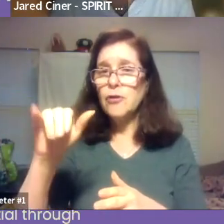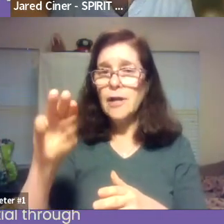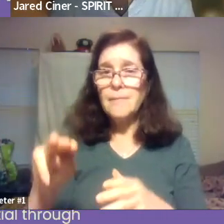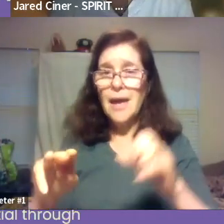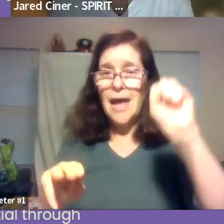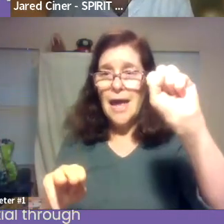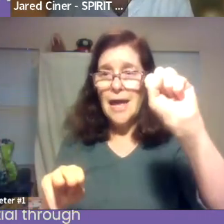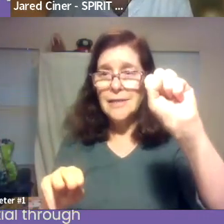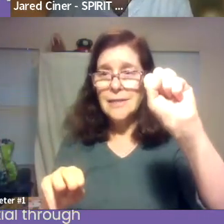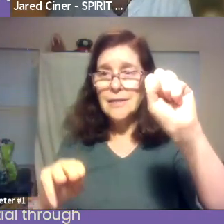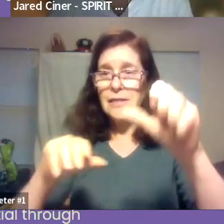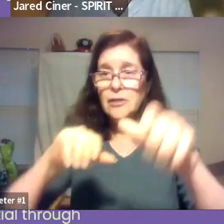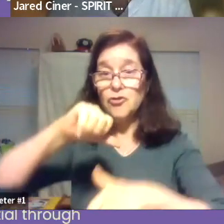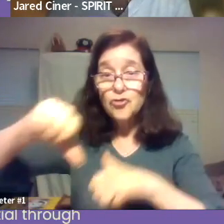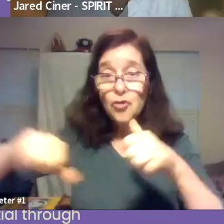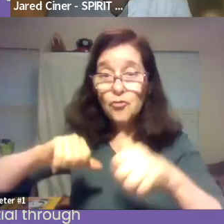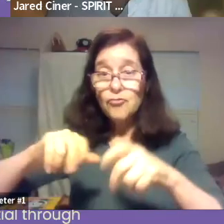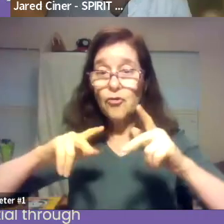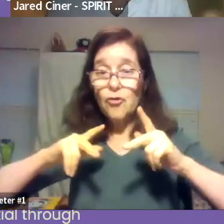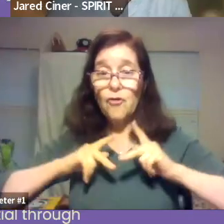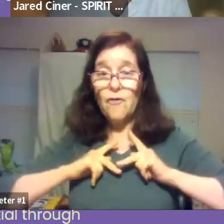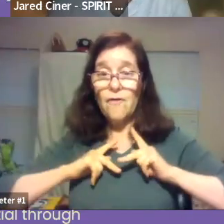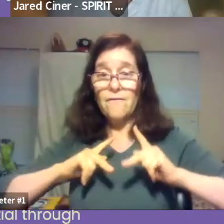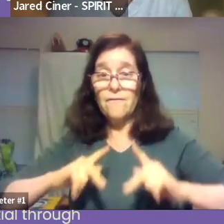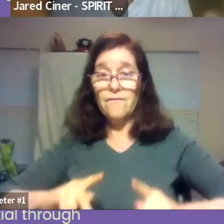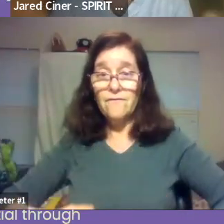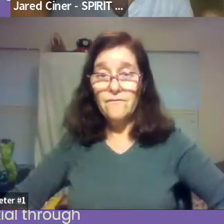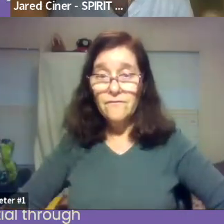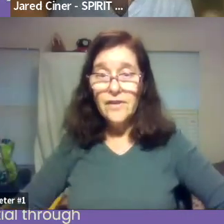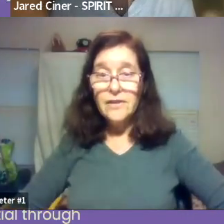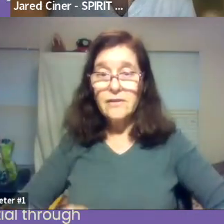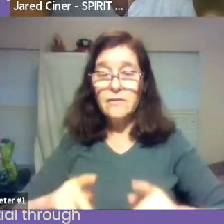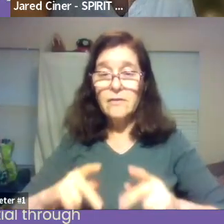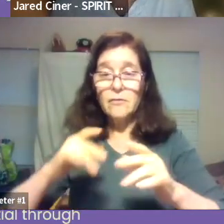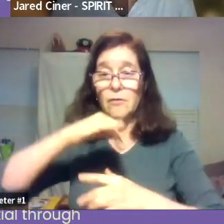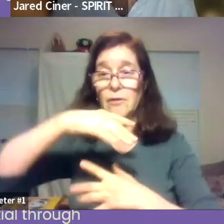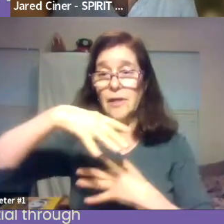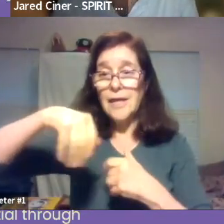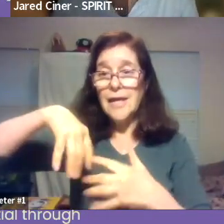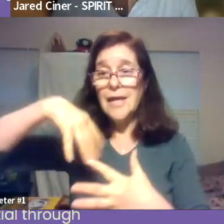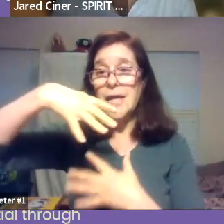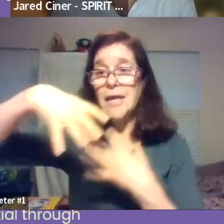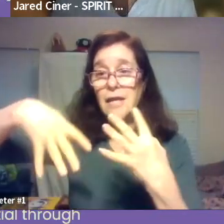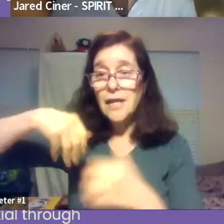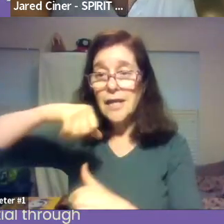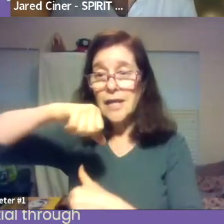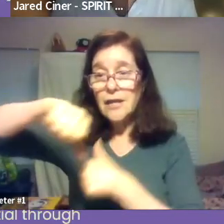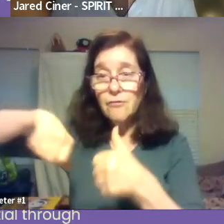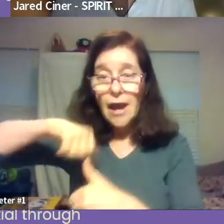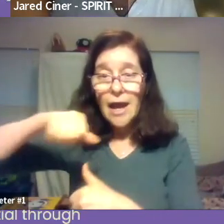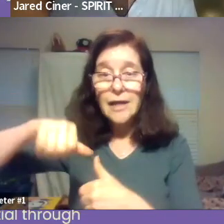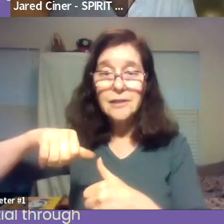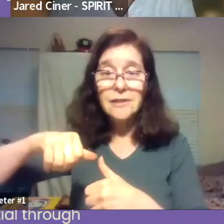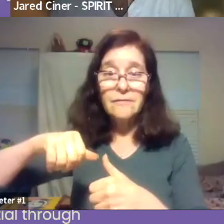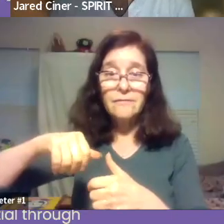for social, physical, interactive, respectful, integrated, and teamwork. And these